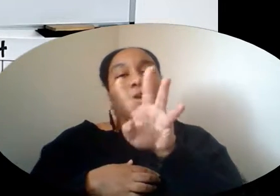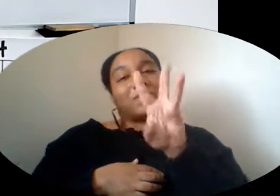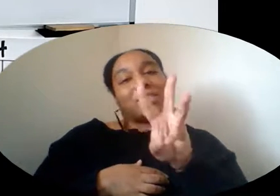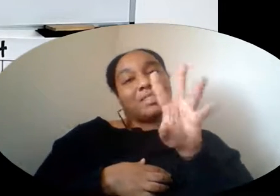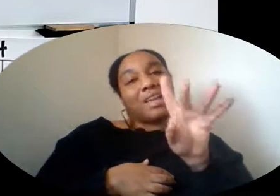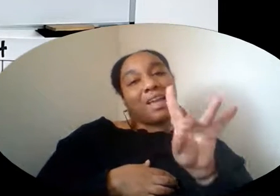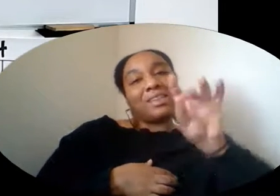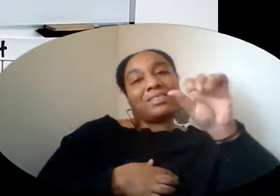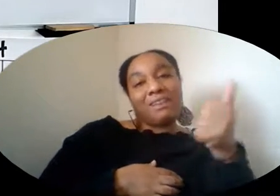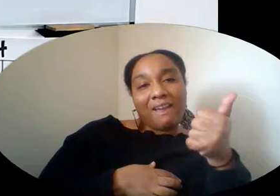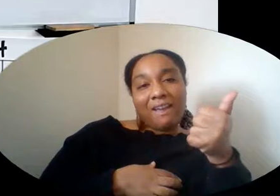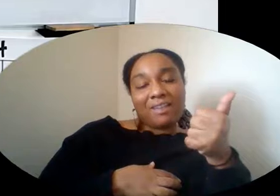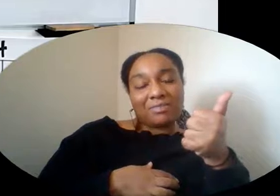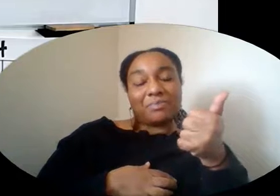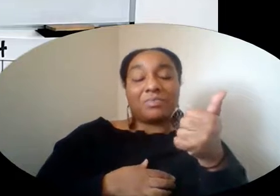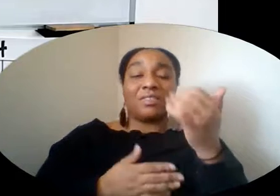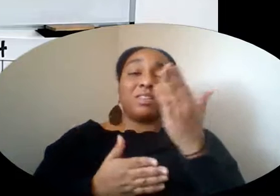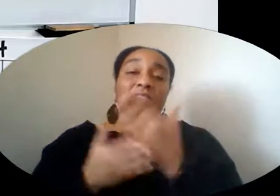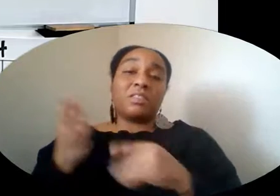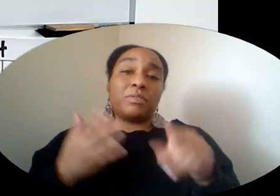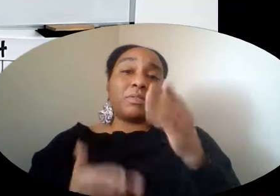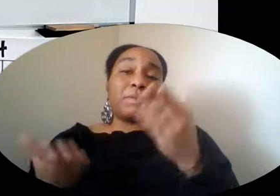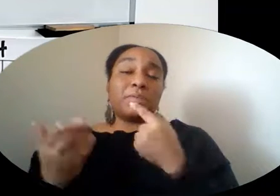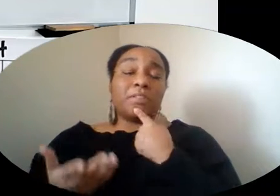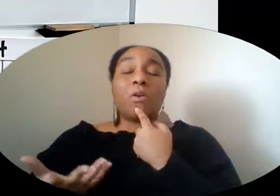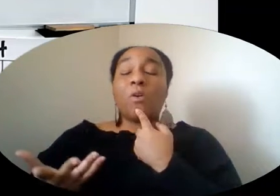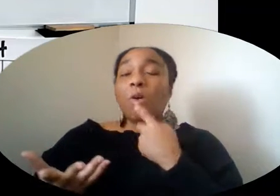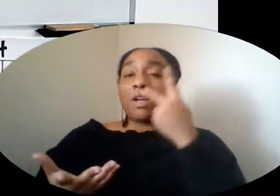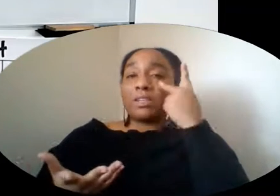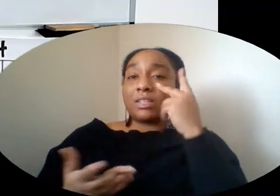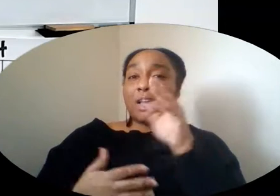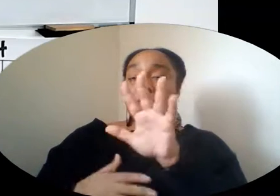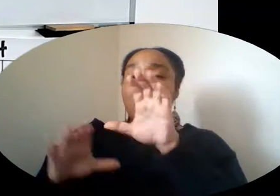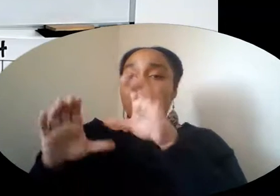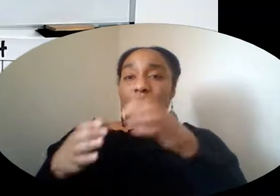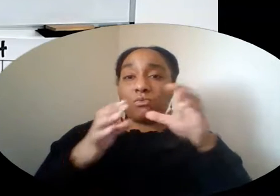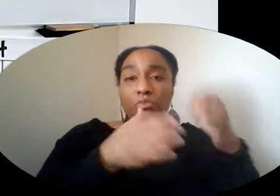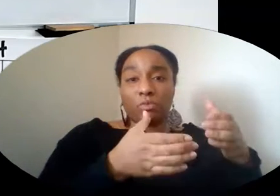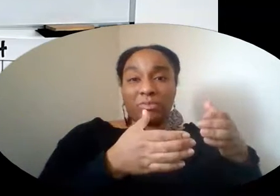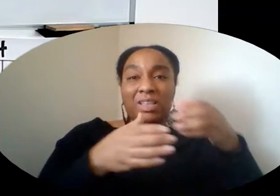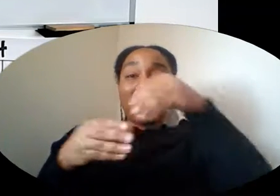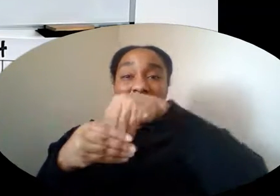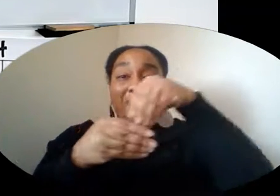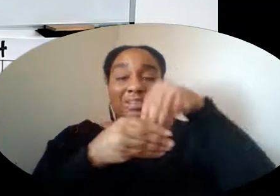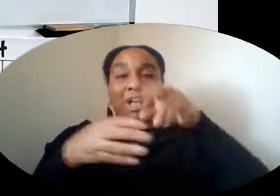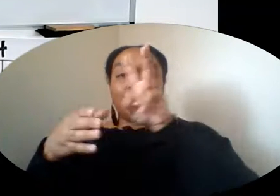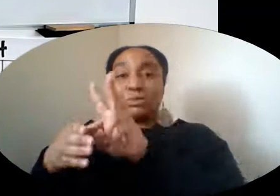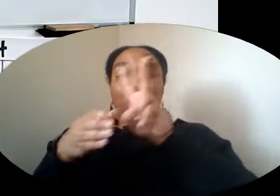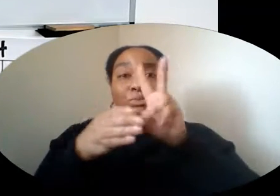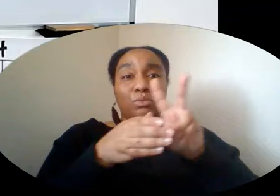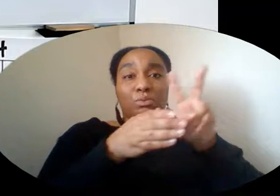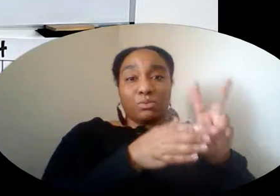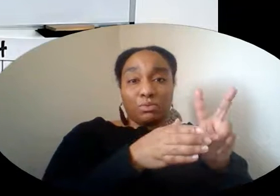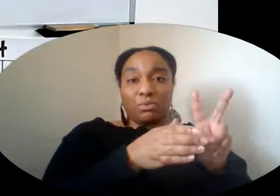2, 4, 6, 8, 10. And then some of them finally might even say, well, I see there are 5 groups, and there are 2 groups in each, and there